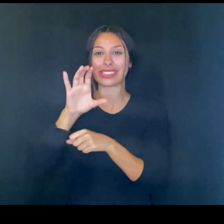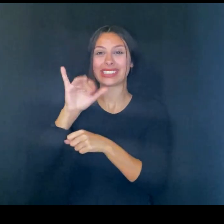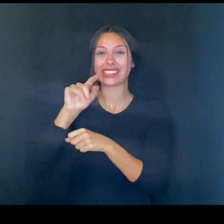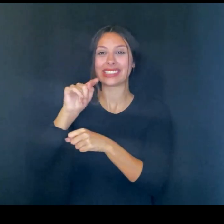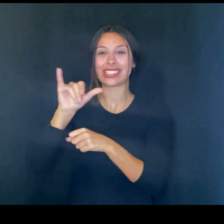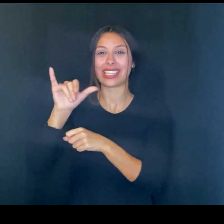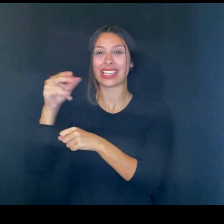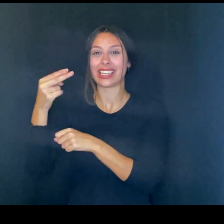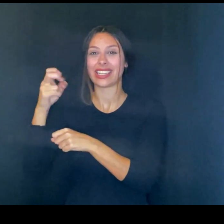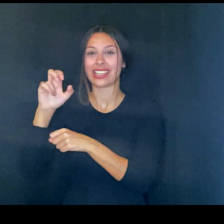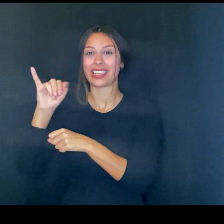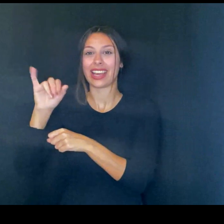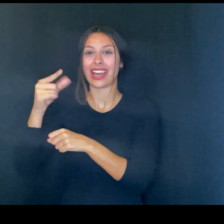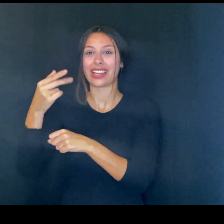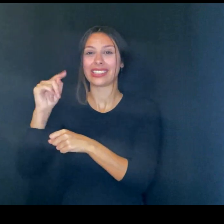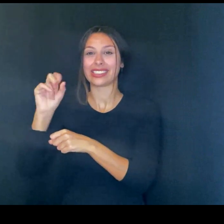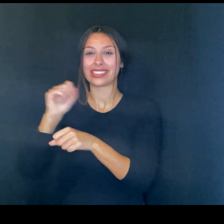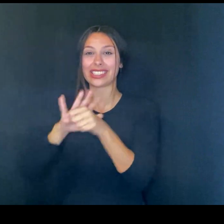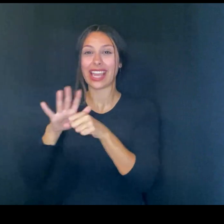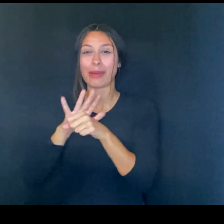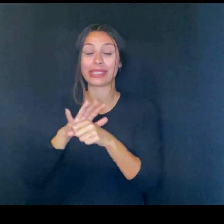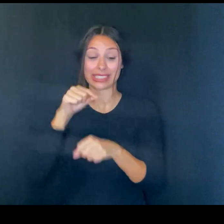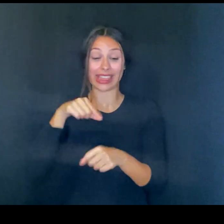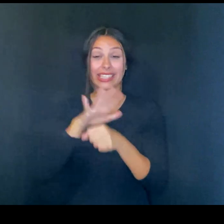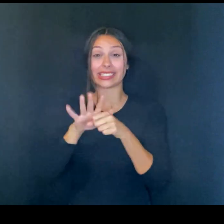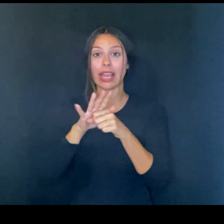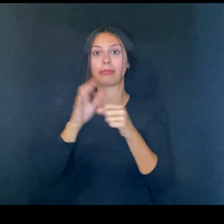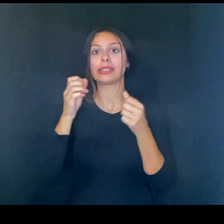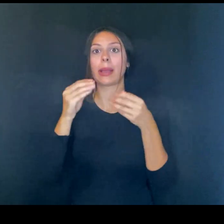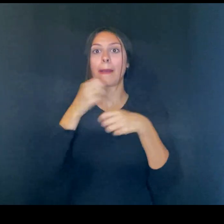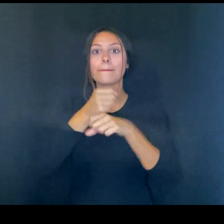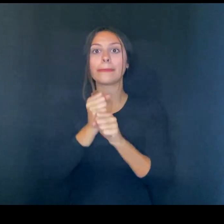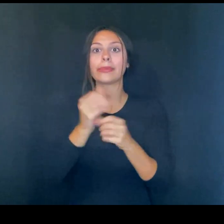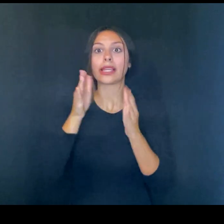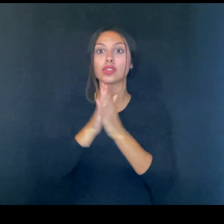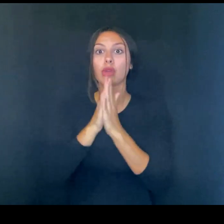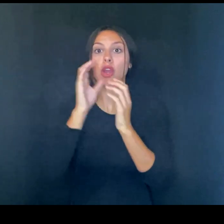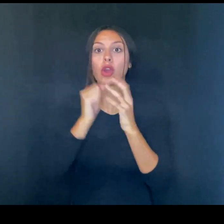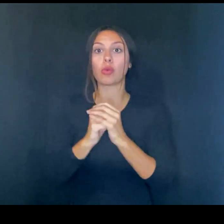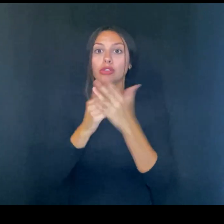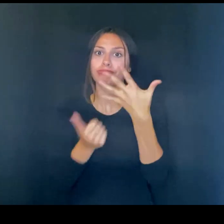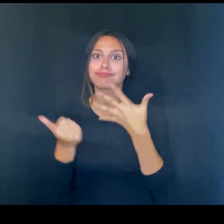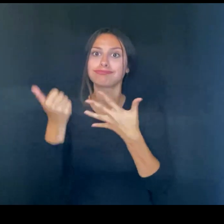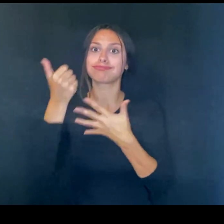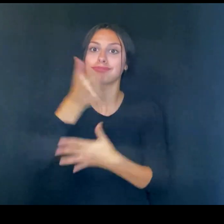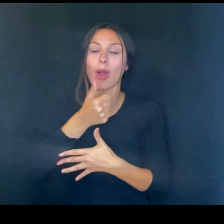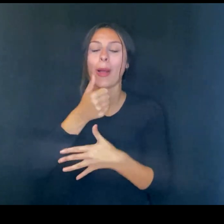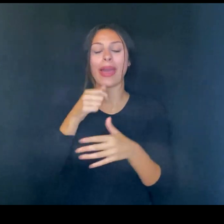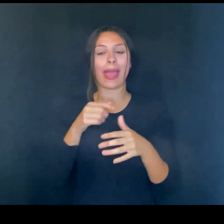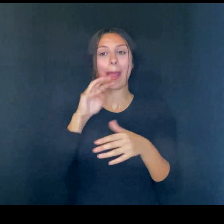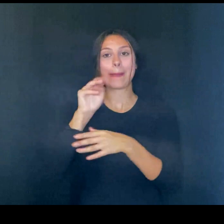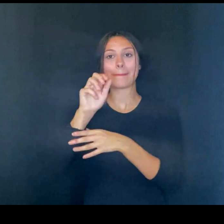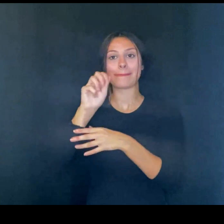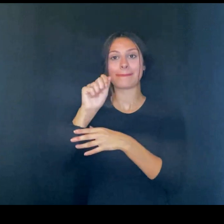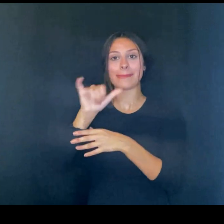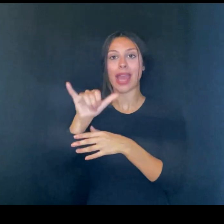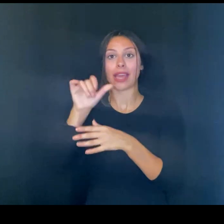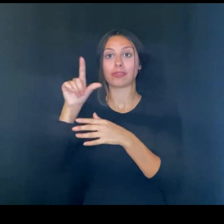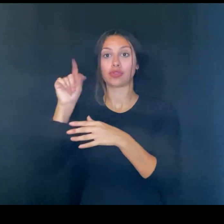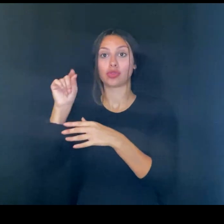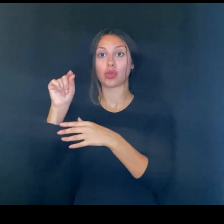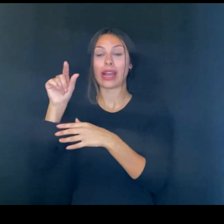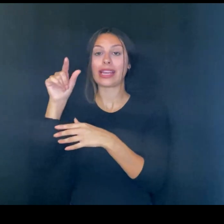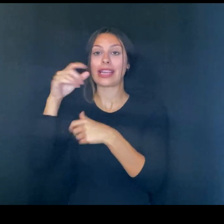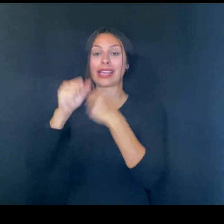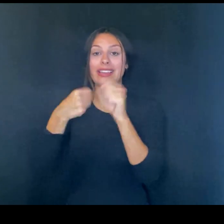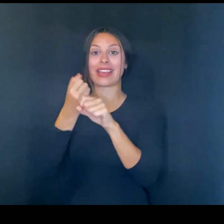prayer and worship a priority like nobody's business. In May of 2015, right before this campus was planted, the team made